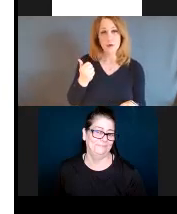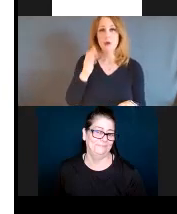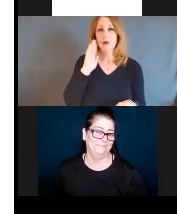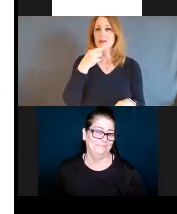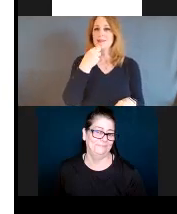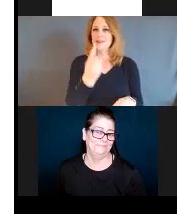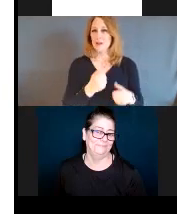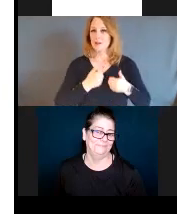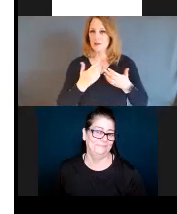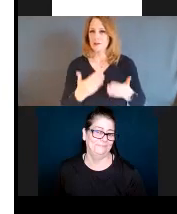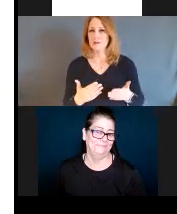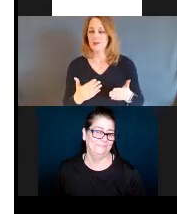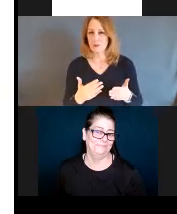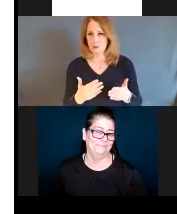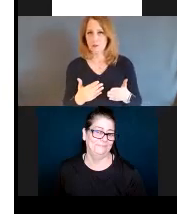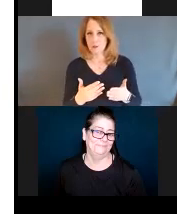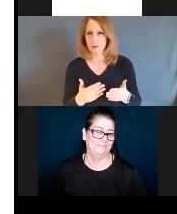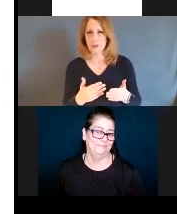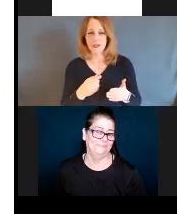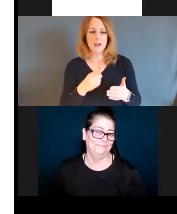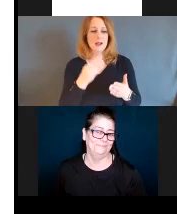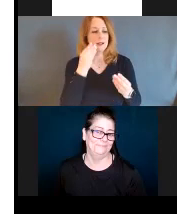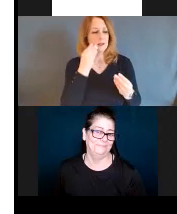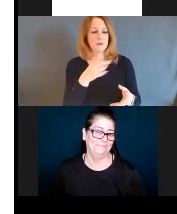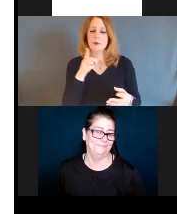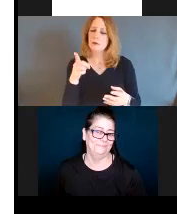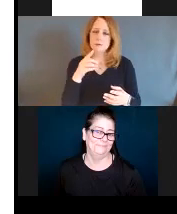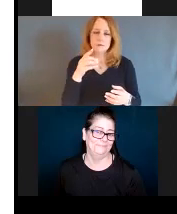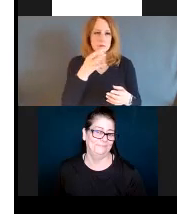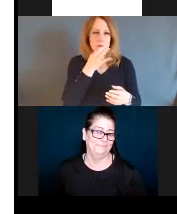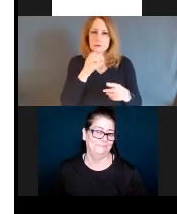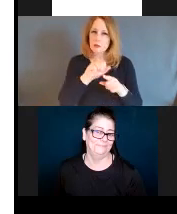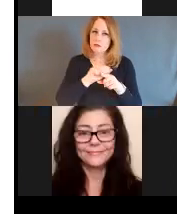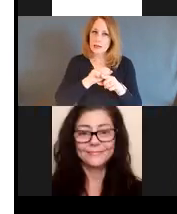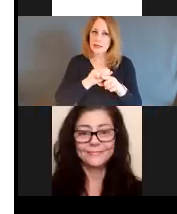that, and they are exceptionally trained and ready to answer